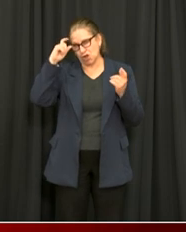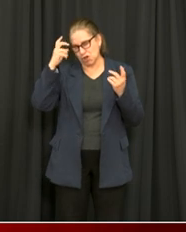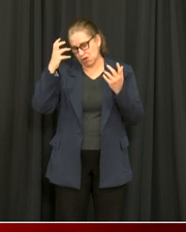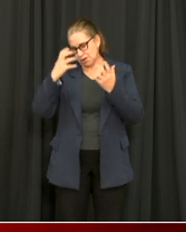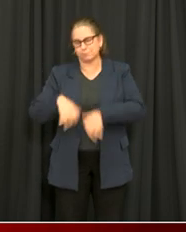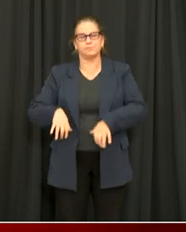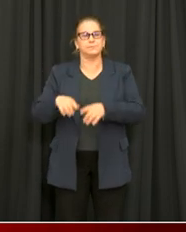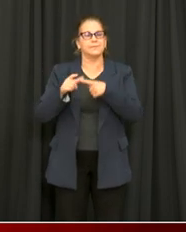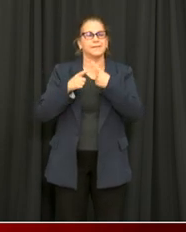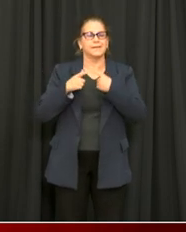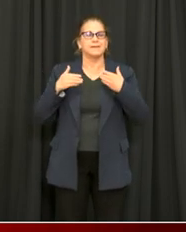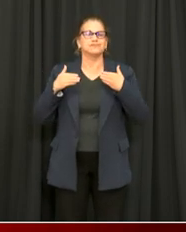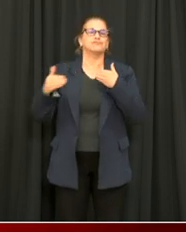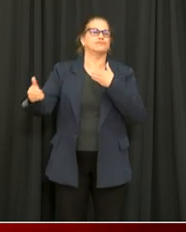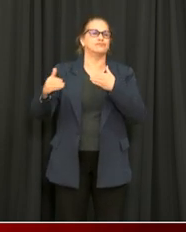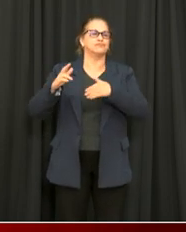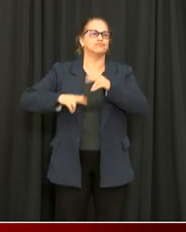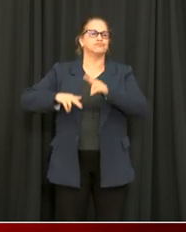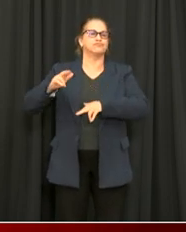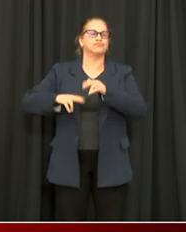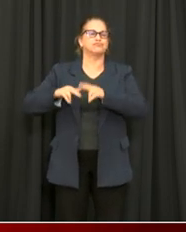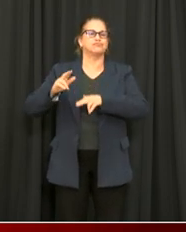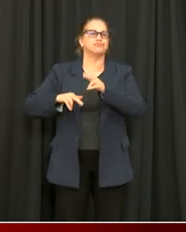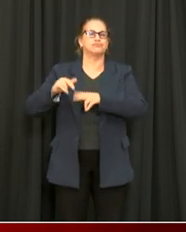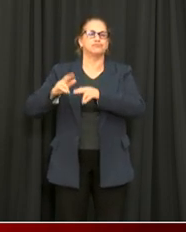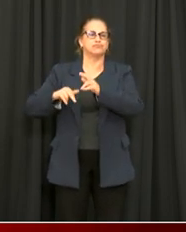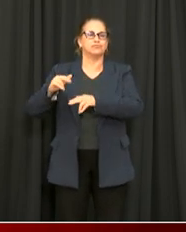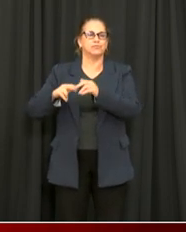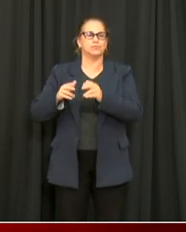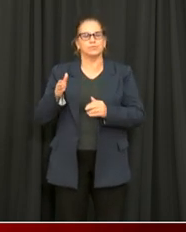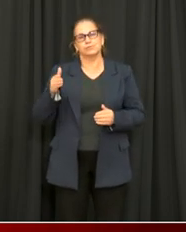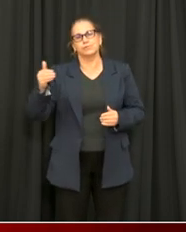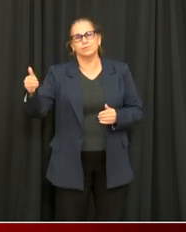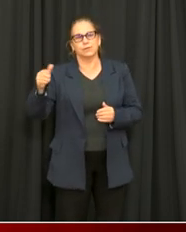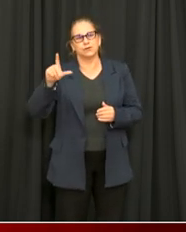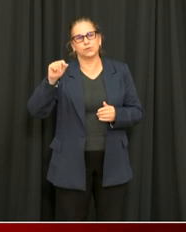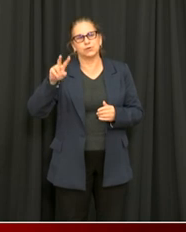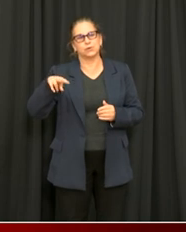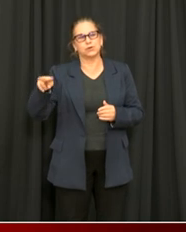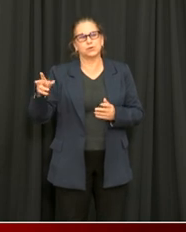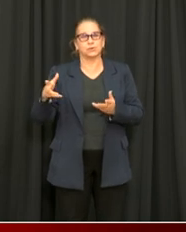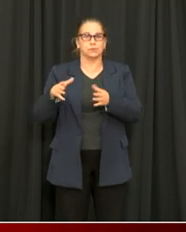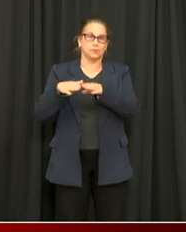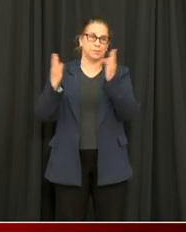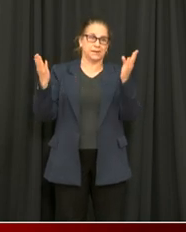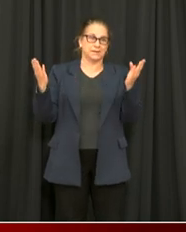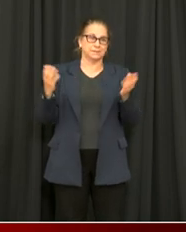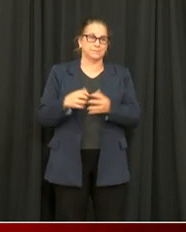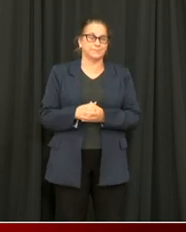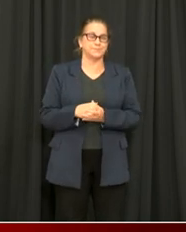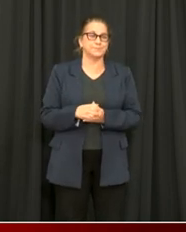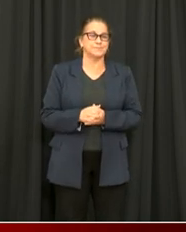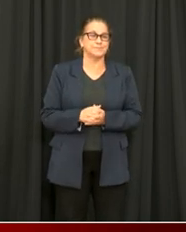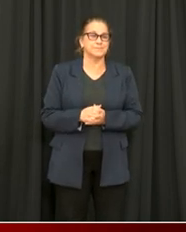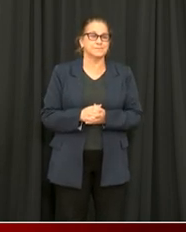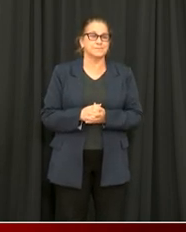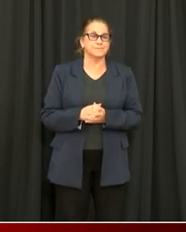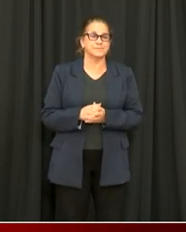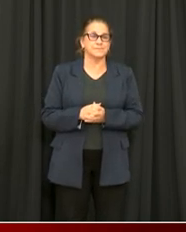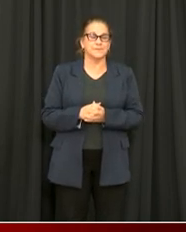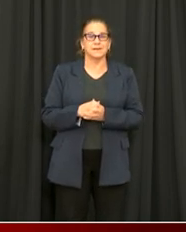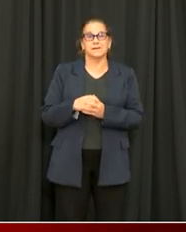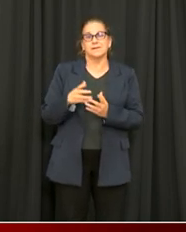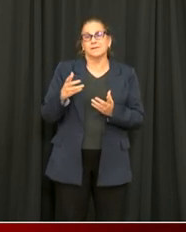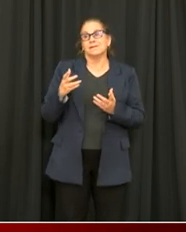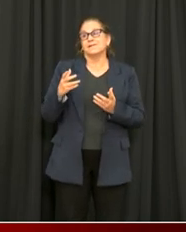early 2022, with the ambulatory surgical center opening in the fall of 23, and the new hospital